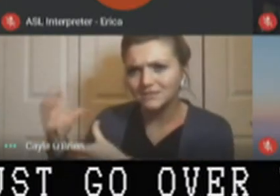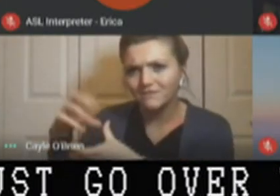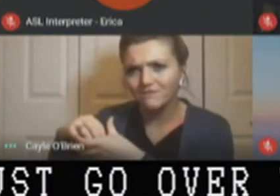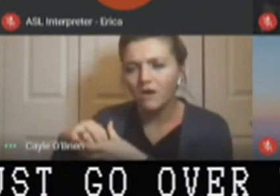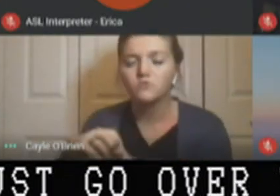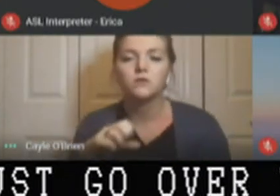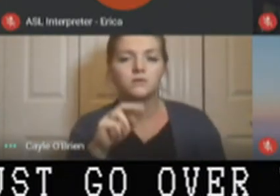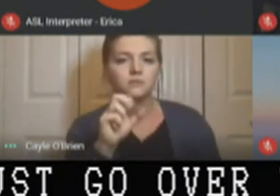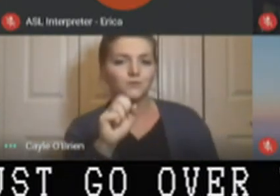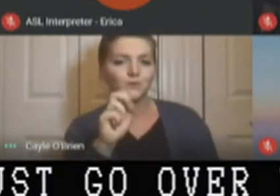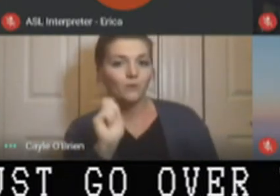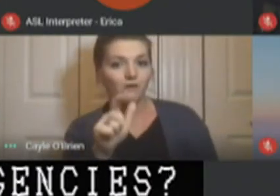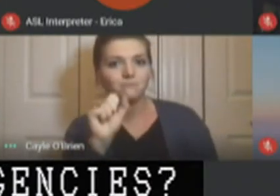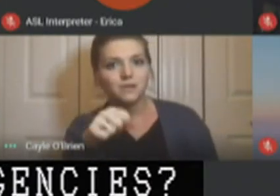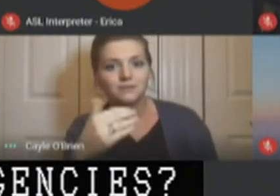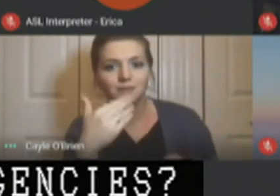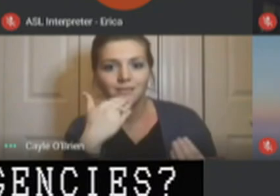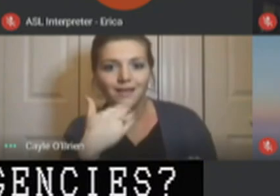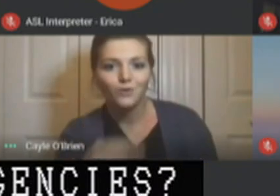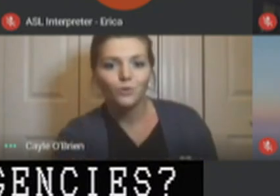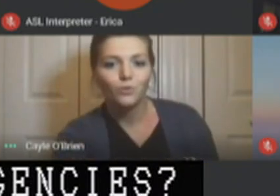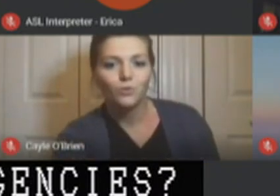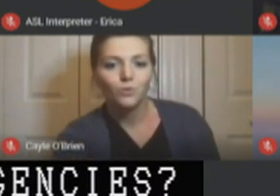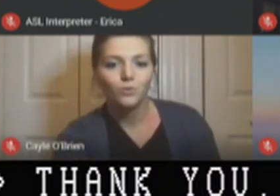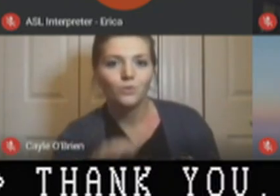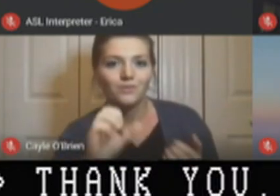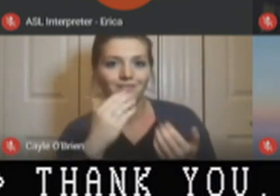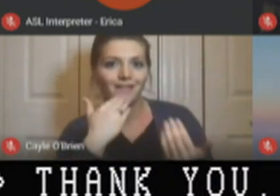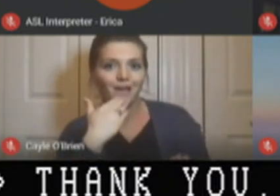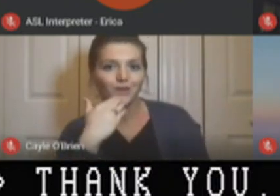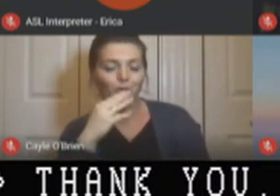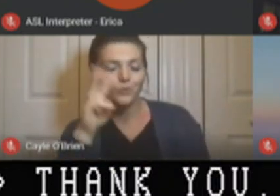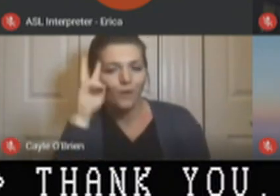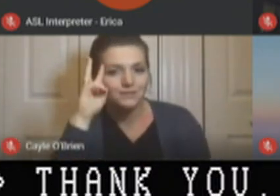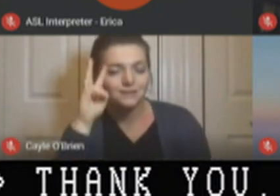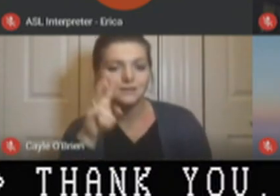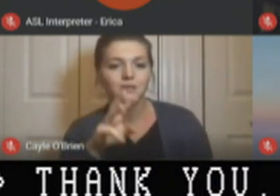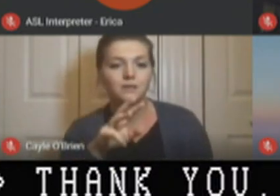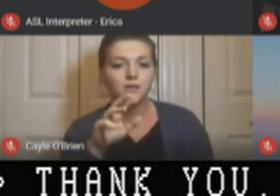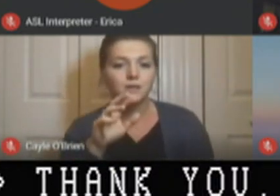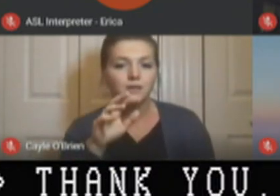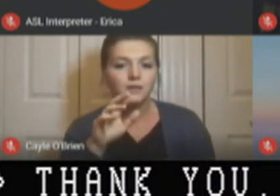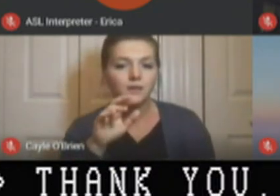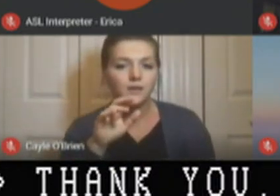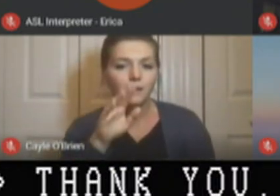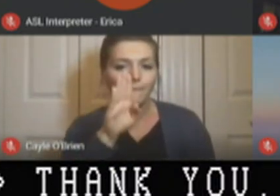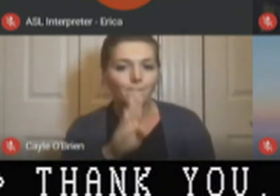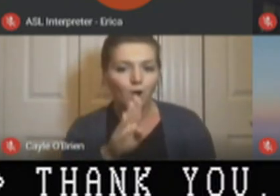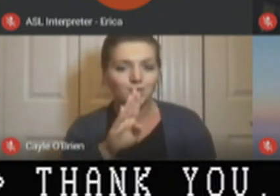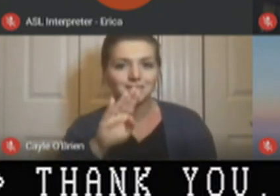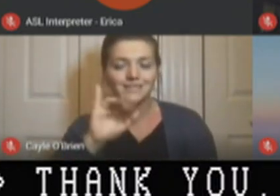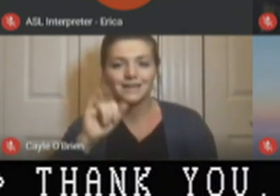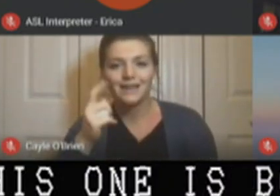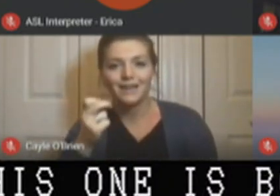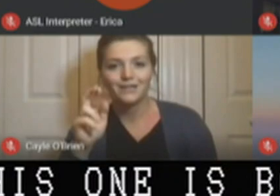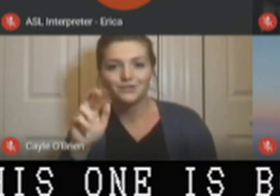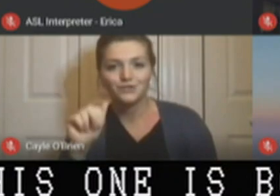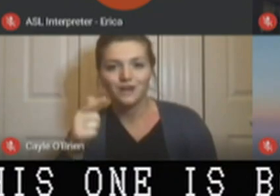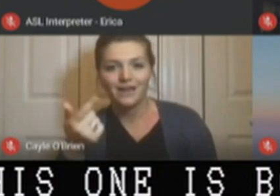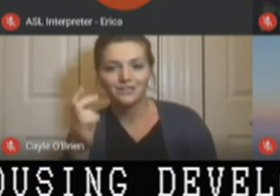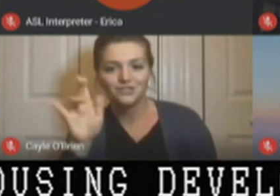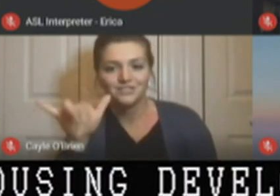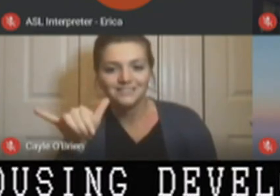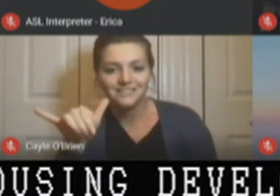Wesley. It's BIFDIC, Boston Interagency Fair Housing Development Committee. And because this